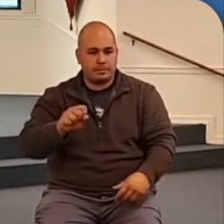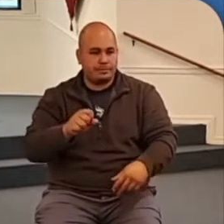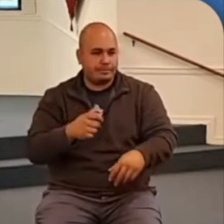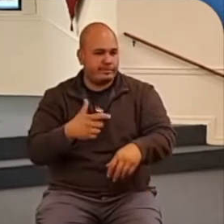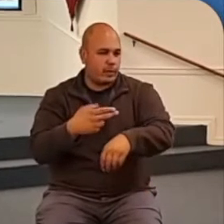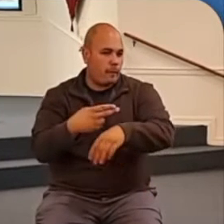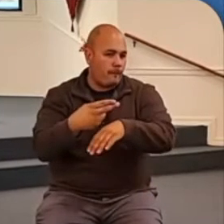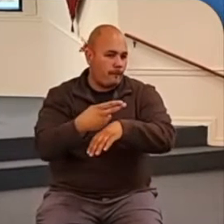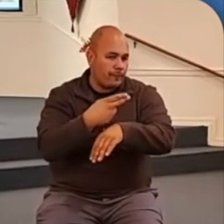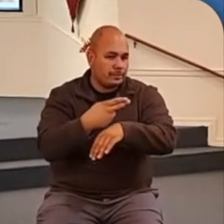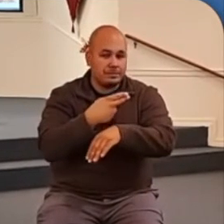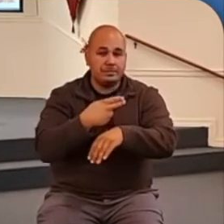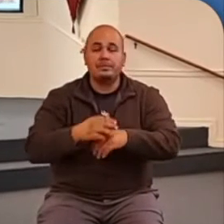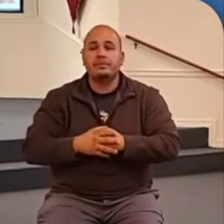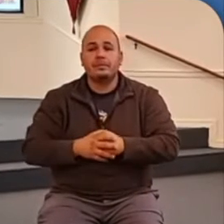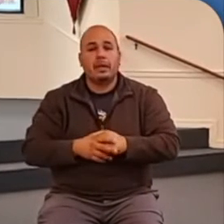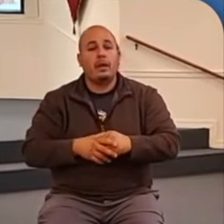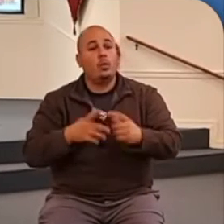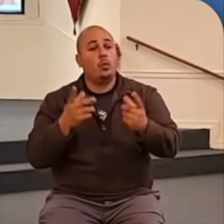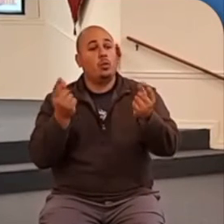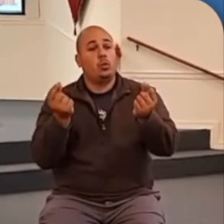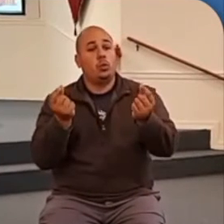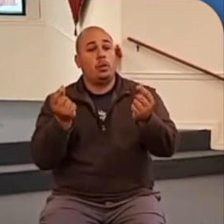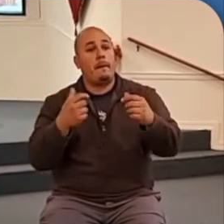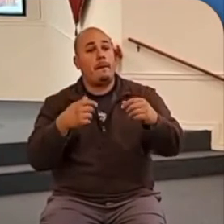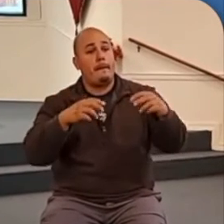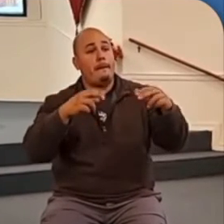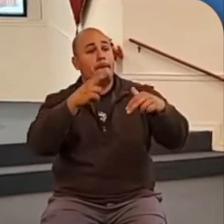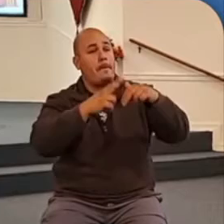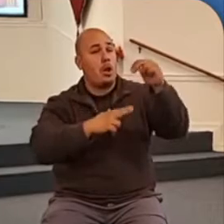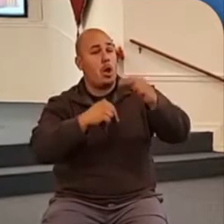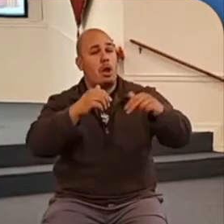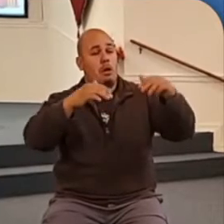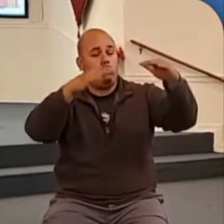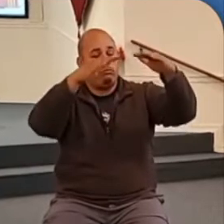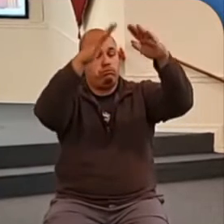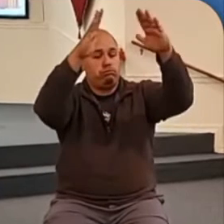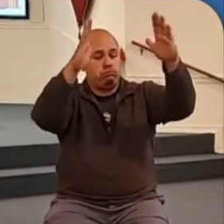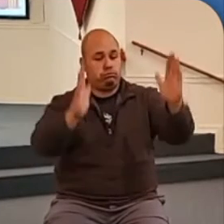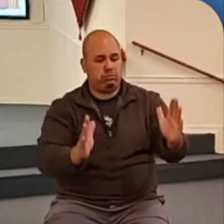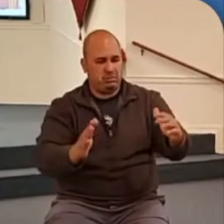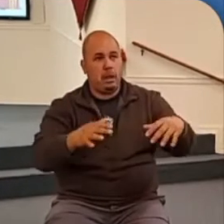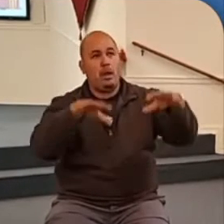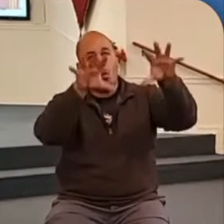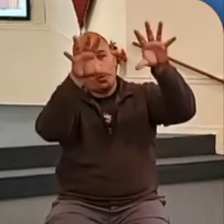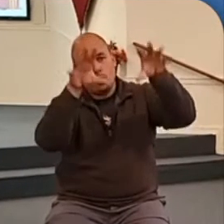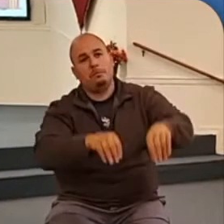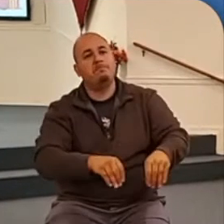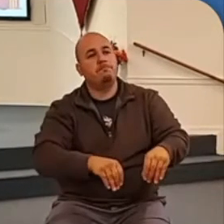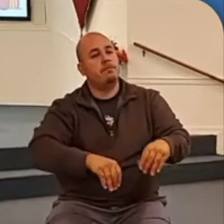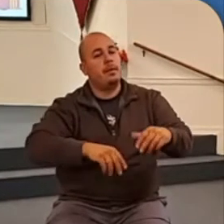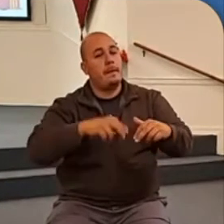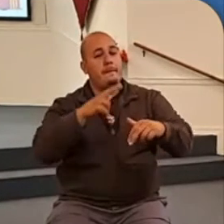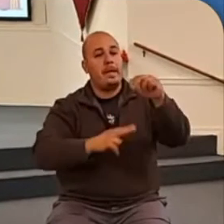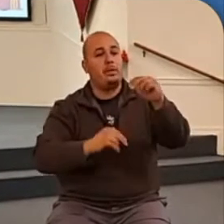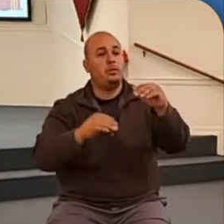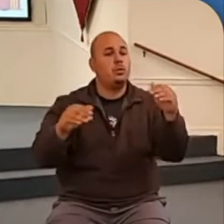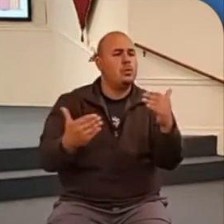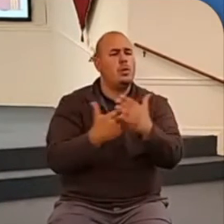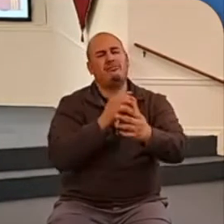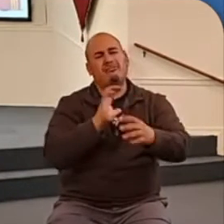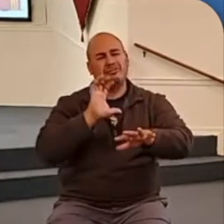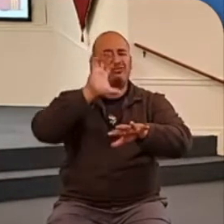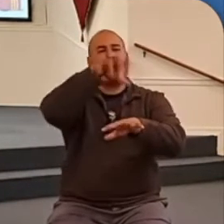I will tear down my barns and build bigger ones. And there I will store my surplus grain. And I'll say to myself,